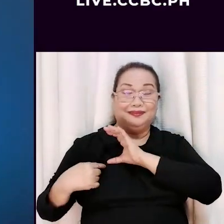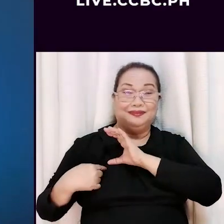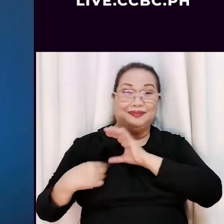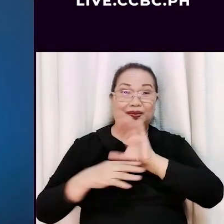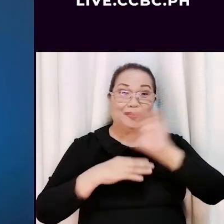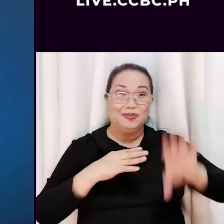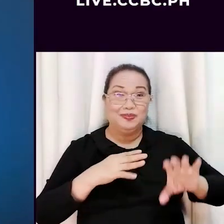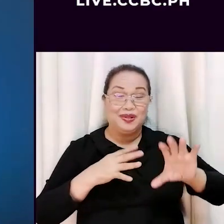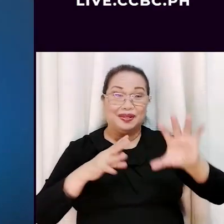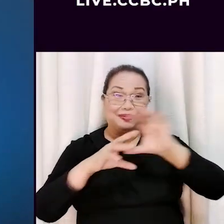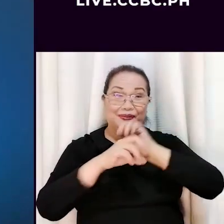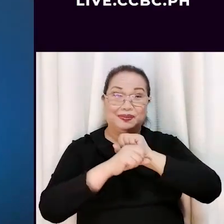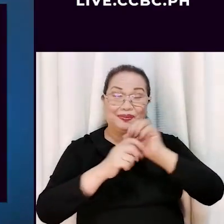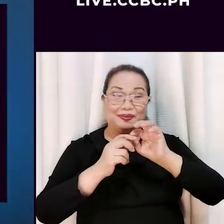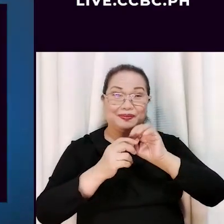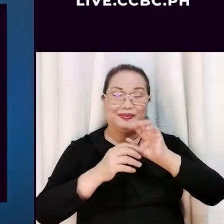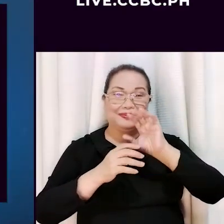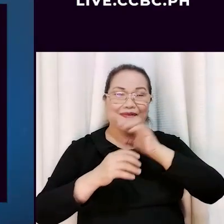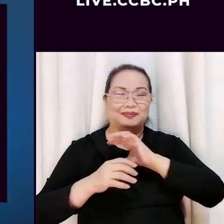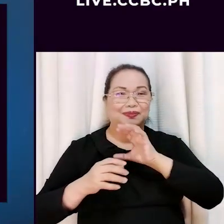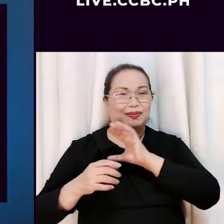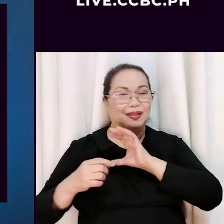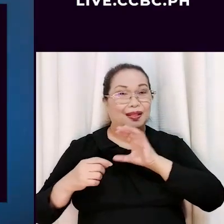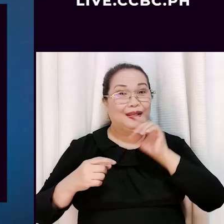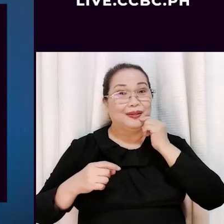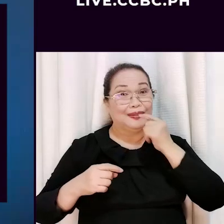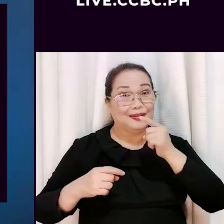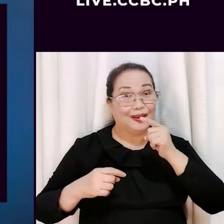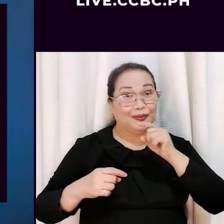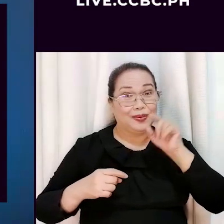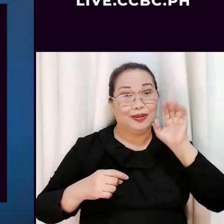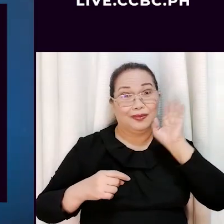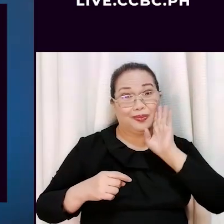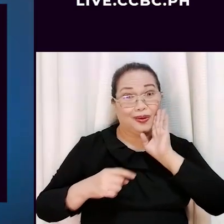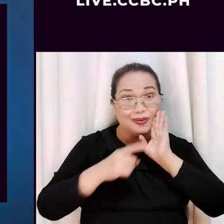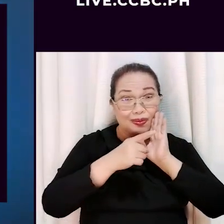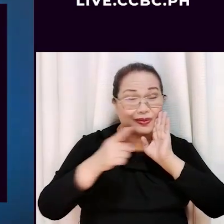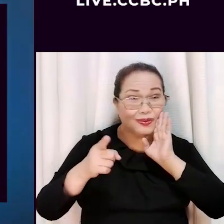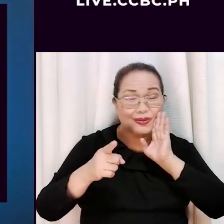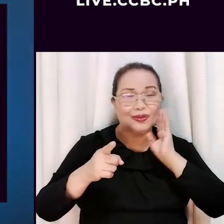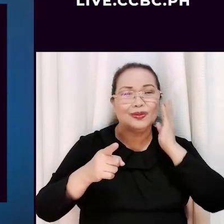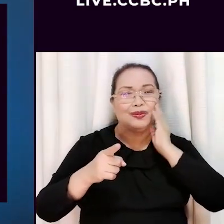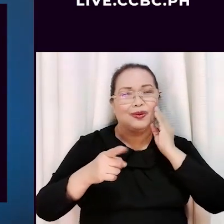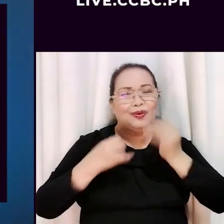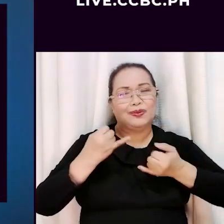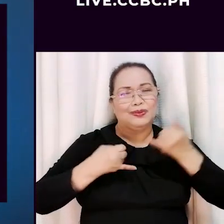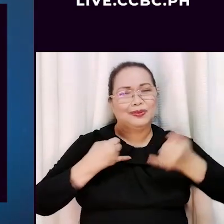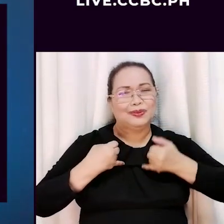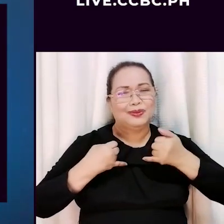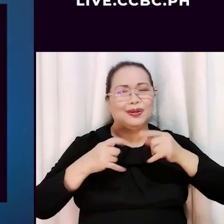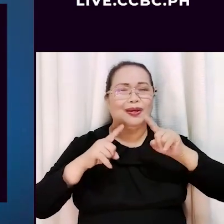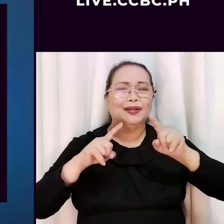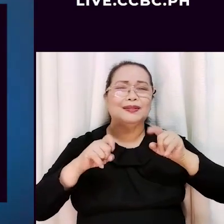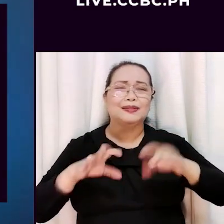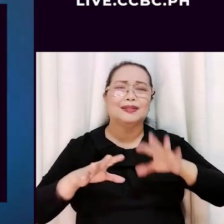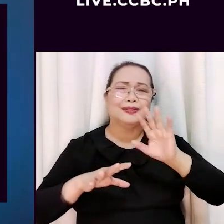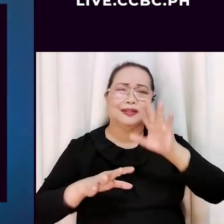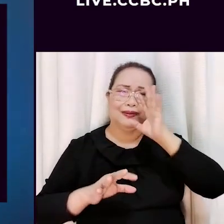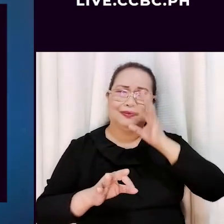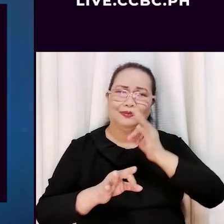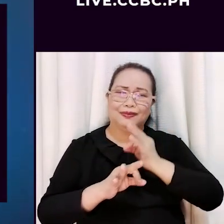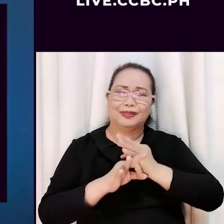1. My brethren, count it all joy when you fall into various trials, knowing that the testing of your faith